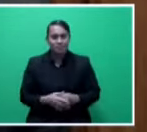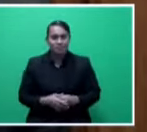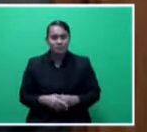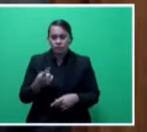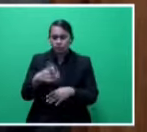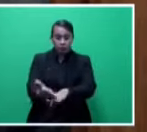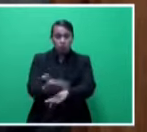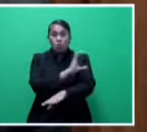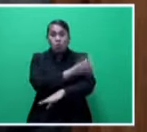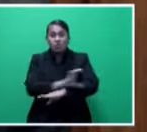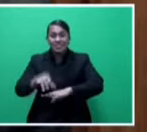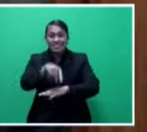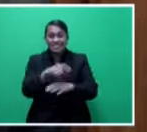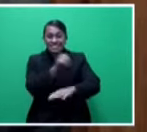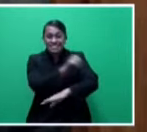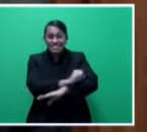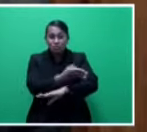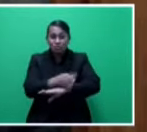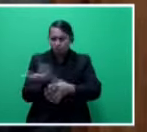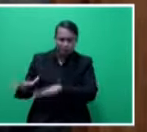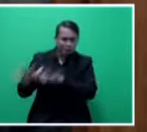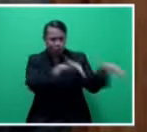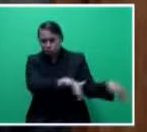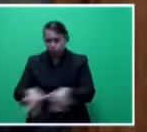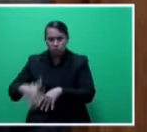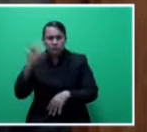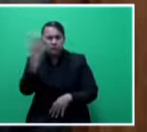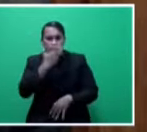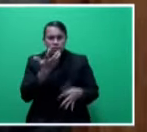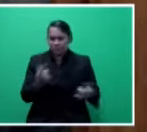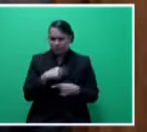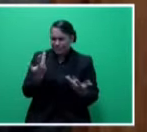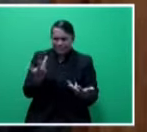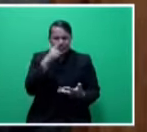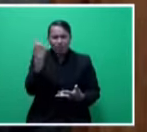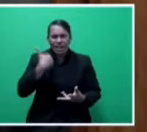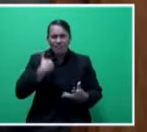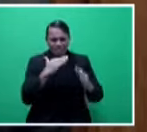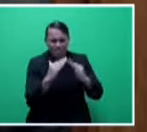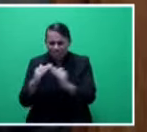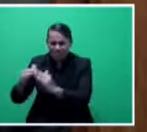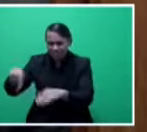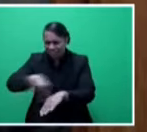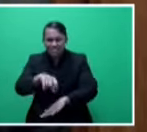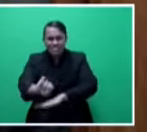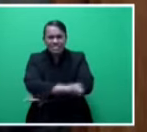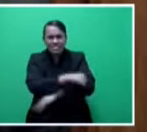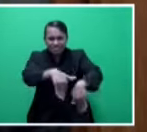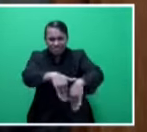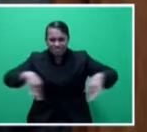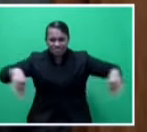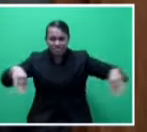increasing threat to the lives and livelihoods of people living in low-lying, highly populated coastal areas.